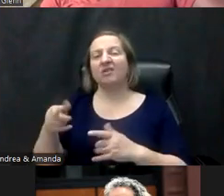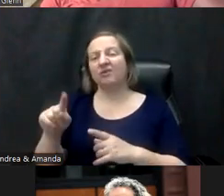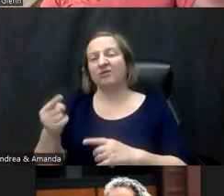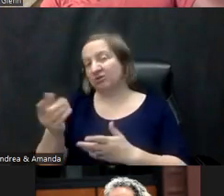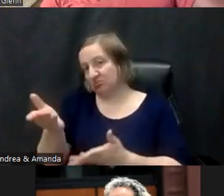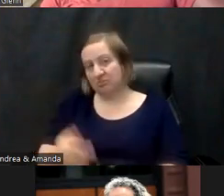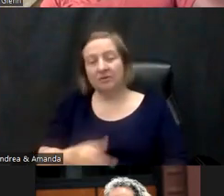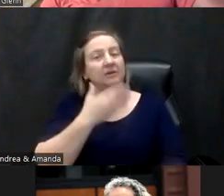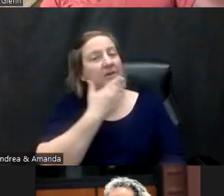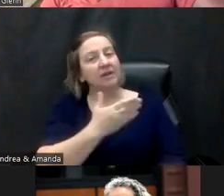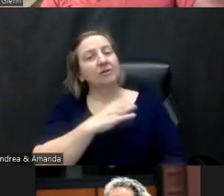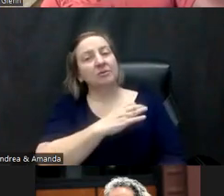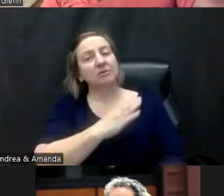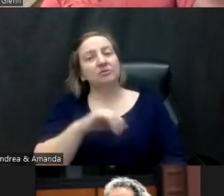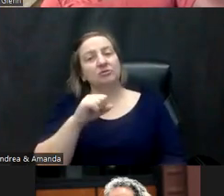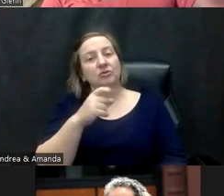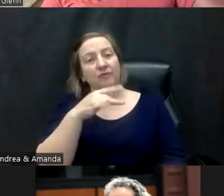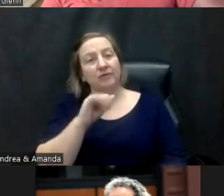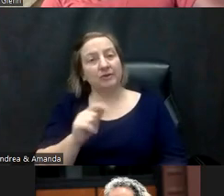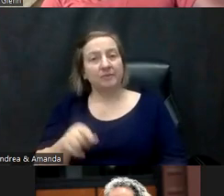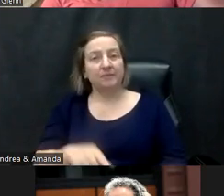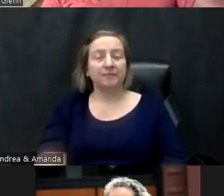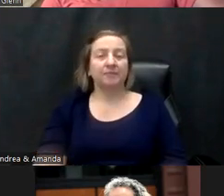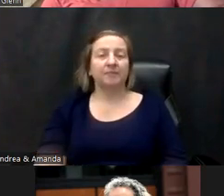me. Thank you. Commissioner Sophia?